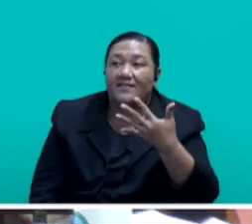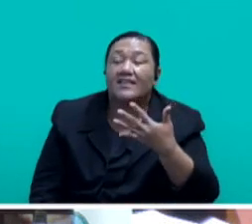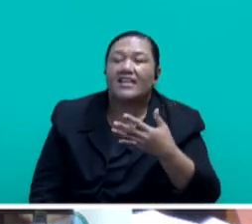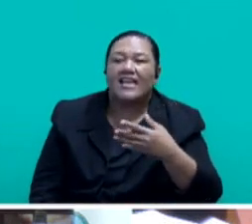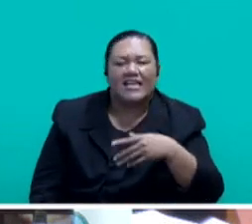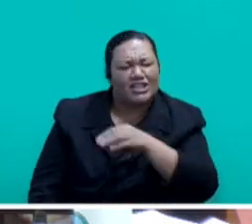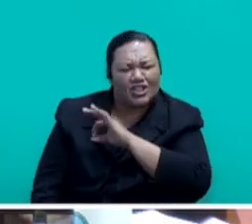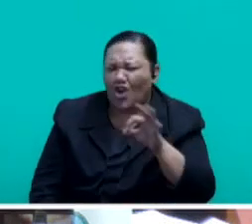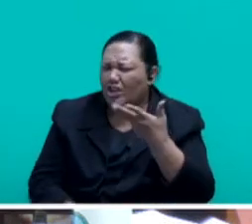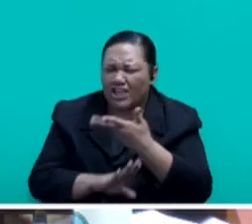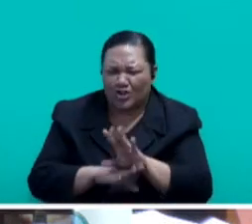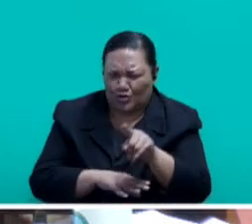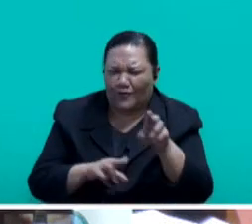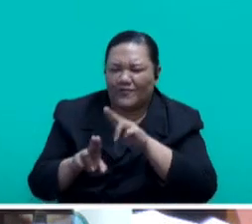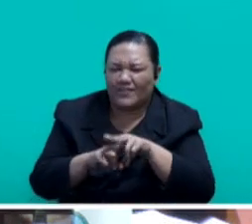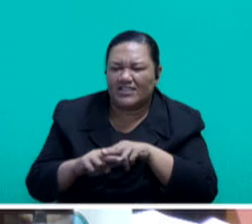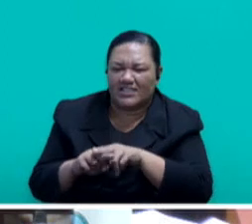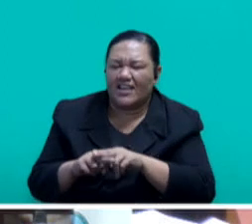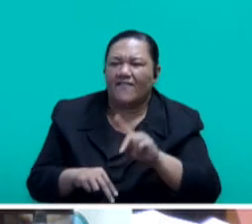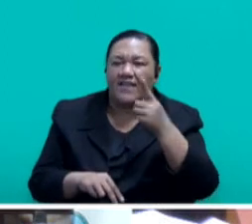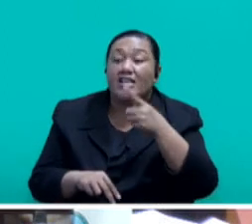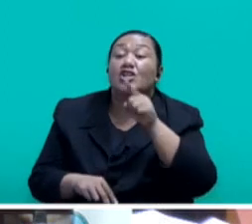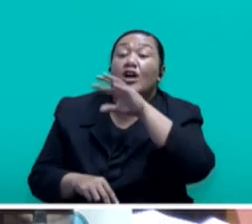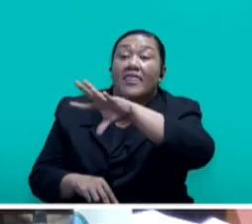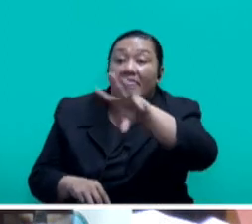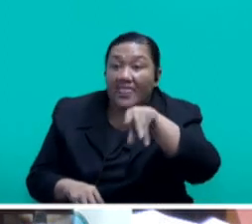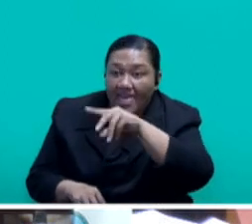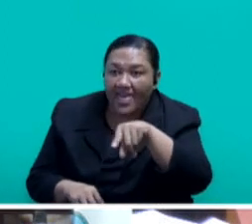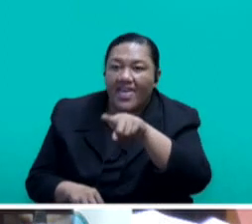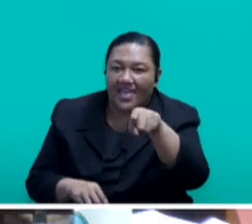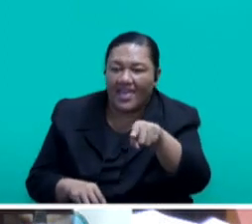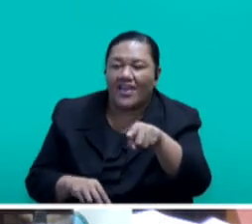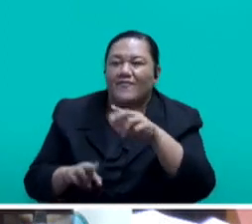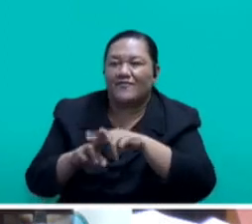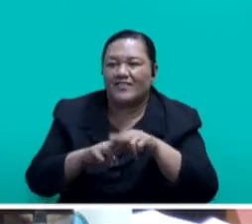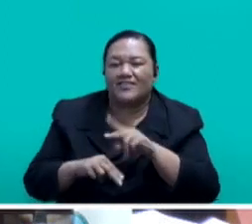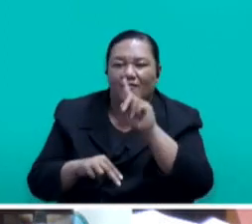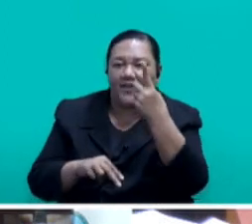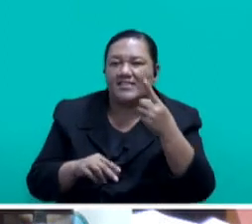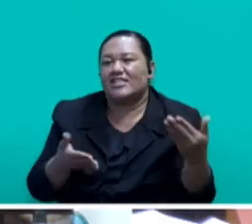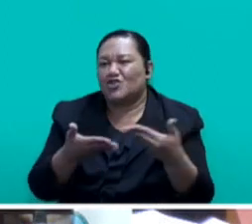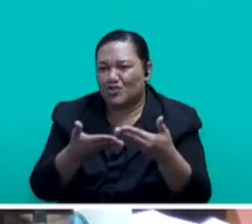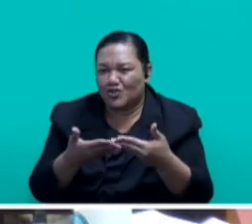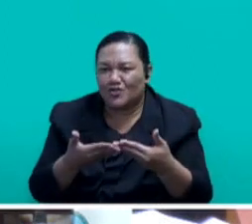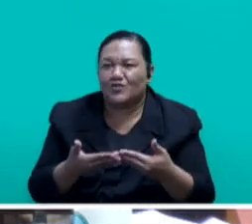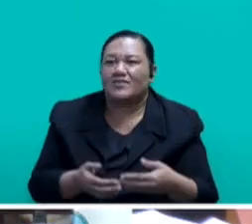Party. They introduced it. It was their legacy, Mr. Speaker,